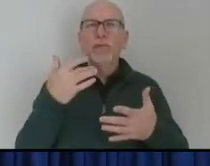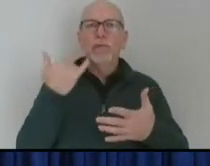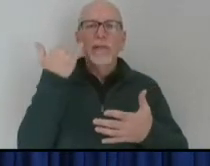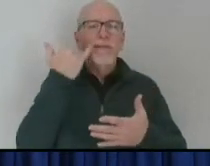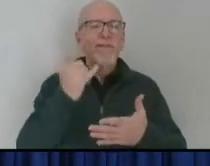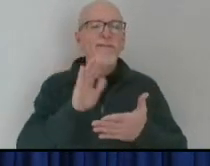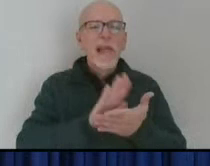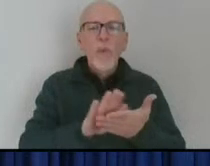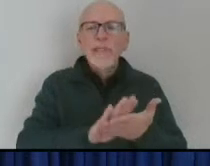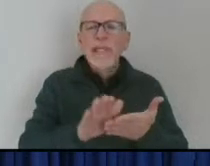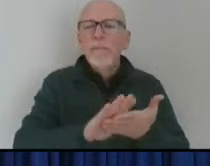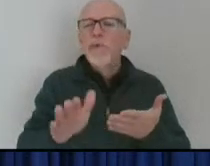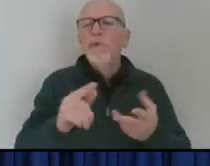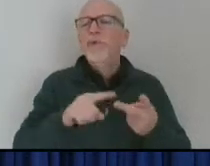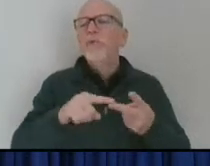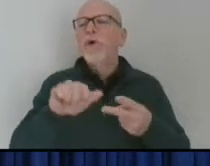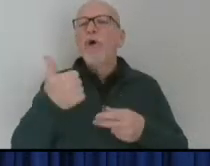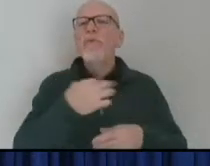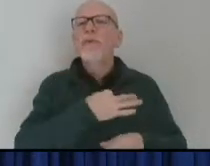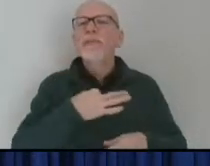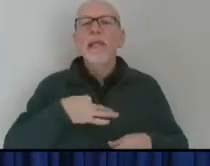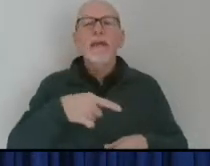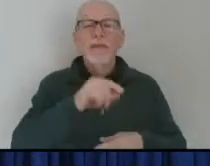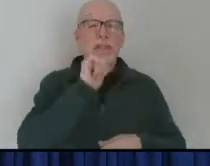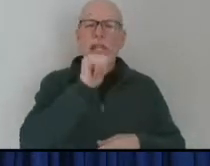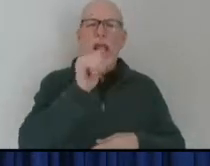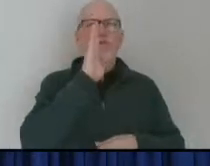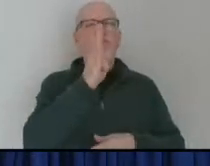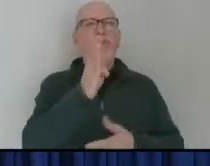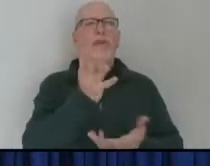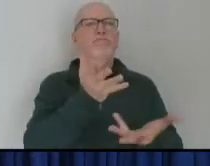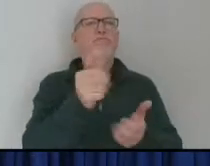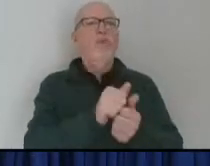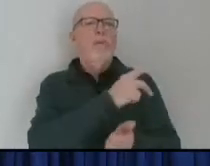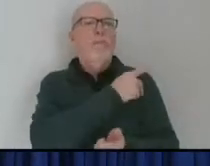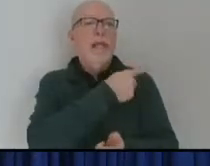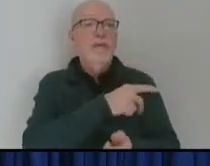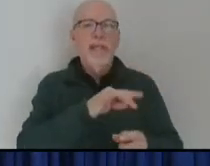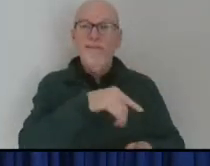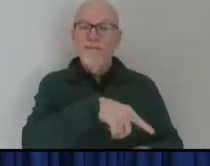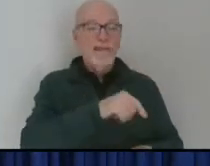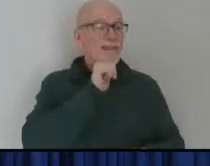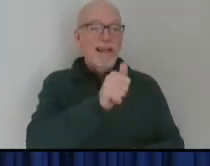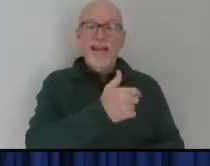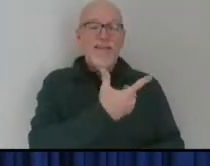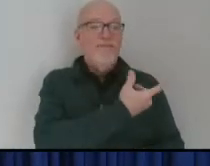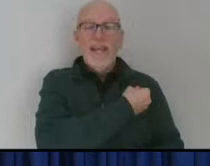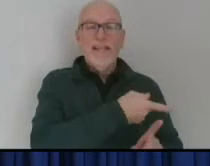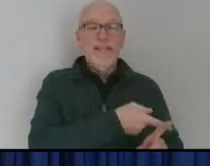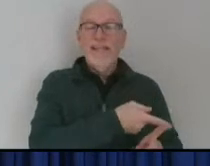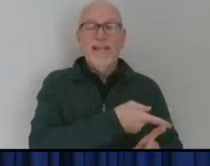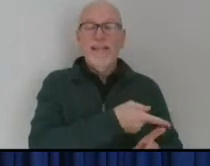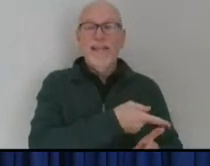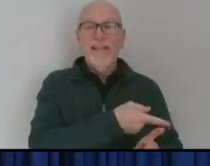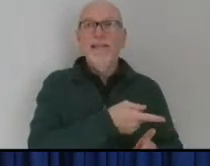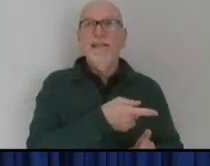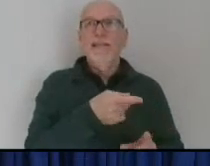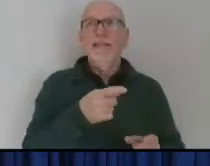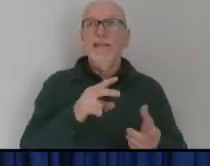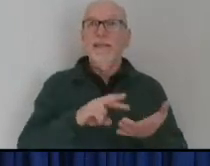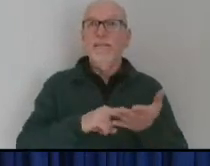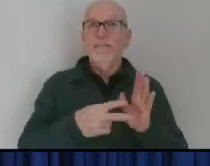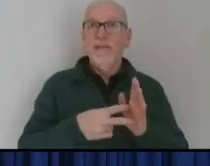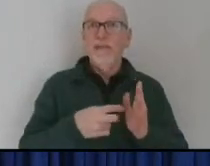housekeepers and other staff members, maybe who don't directly have contact with patients, aren't taking this vaccine, are we,